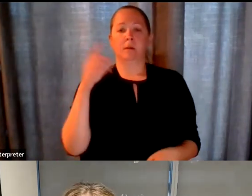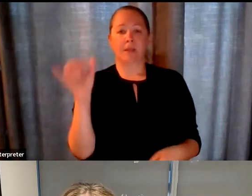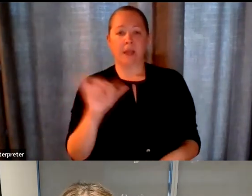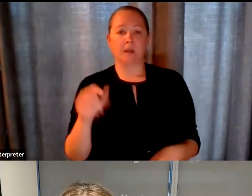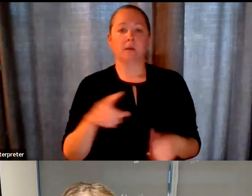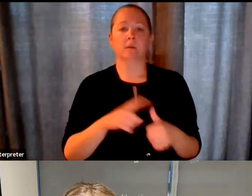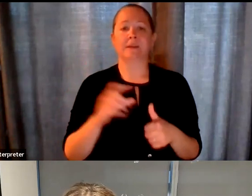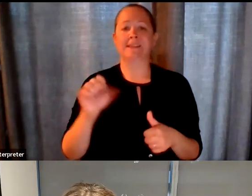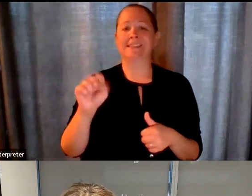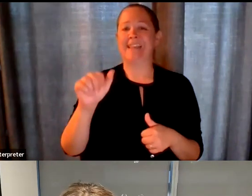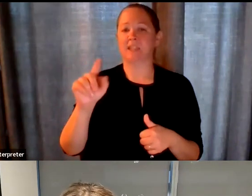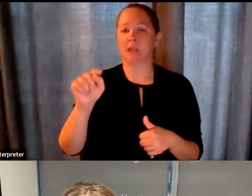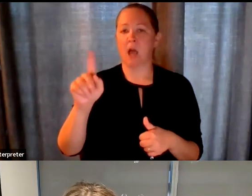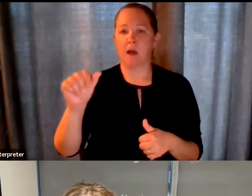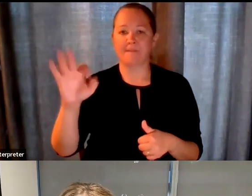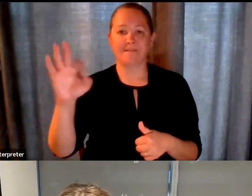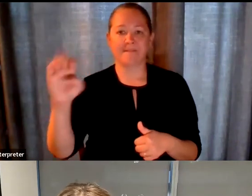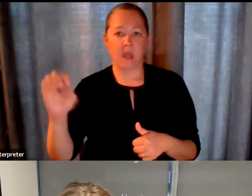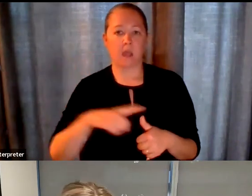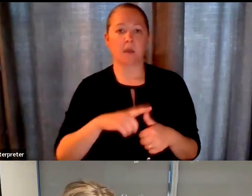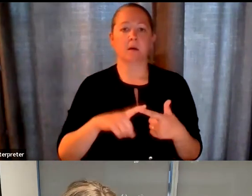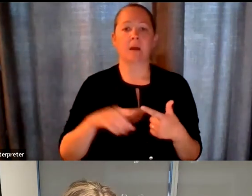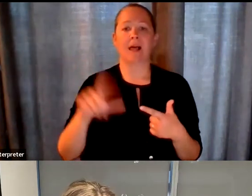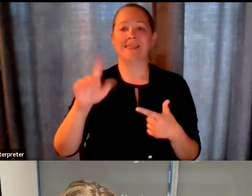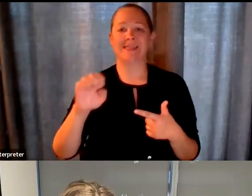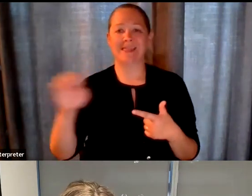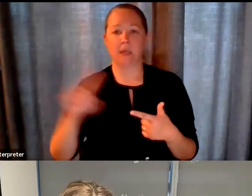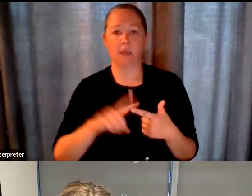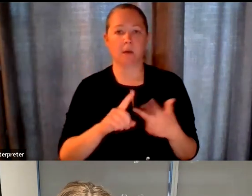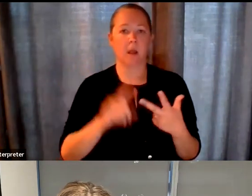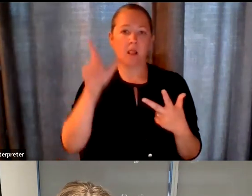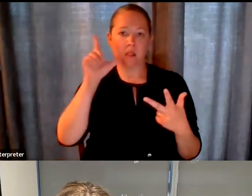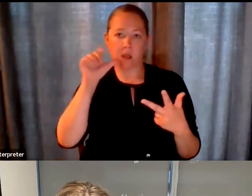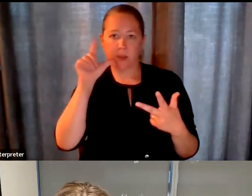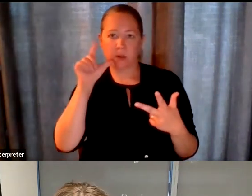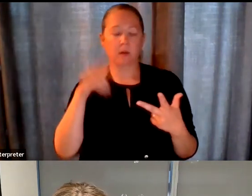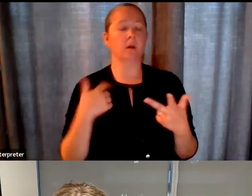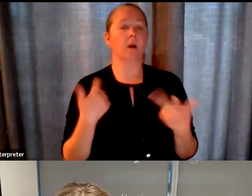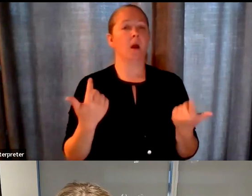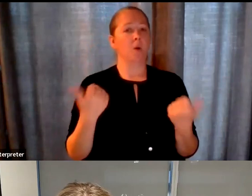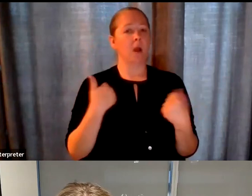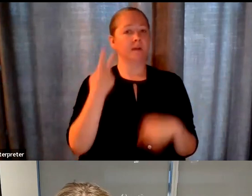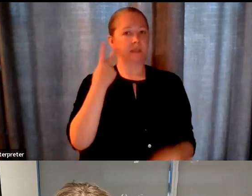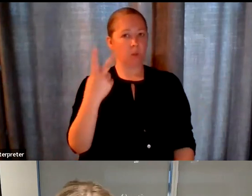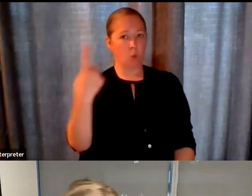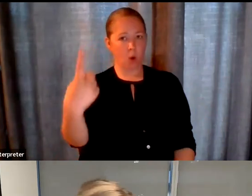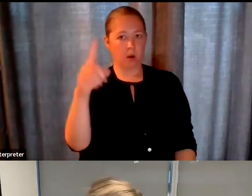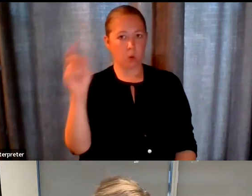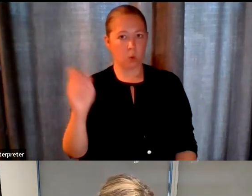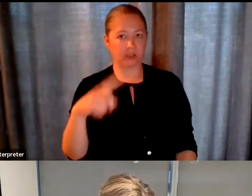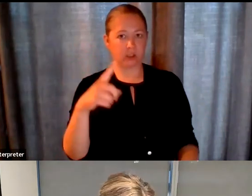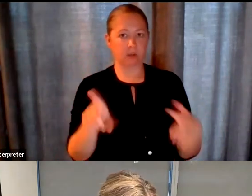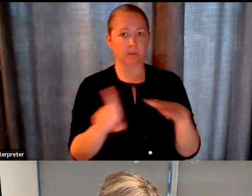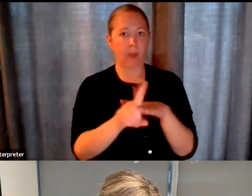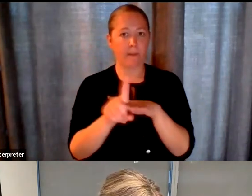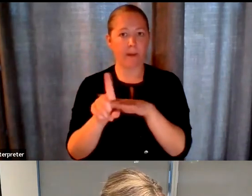and as we mentioned, talking about Lemon. Gabi, we keep getting the same question over and over again, and I'm just going to ask it again just